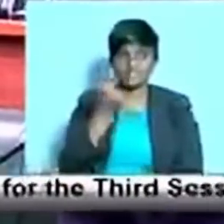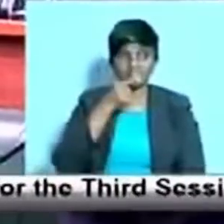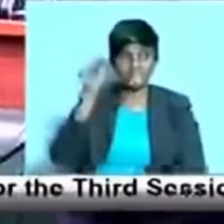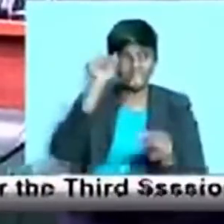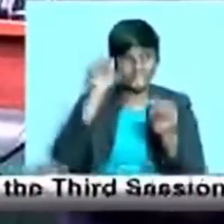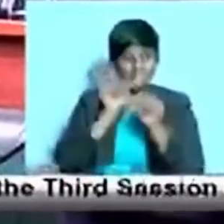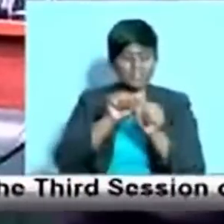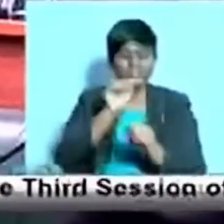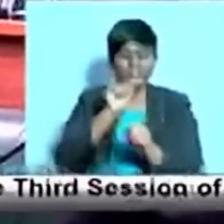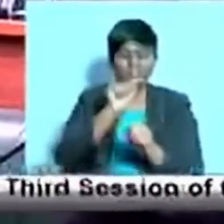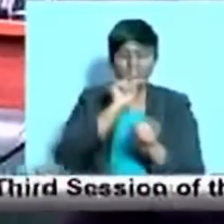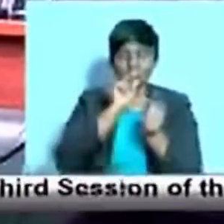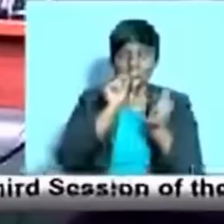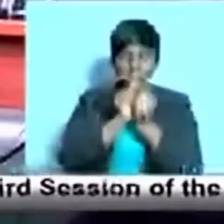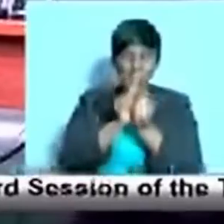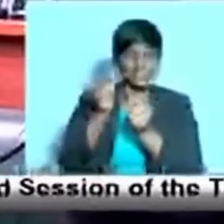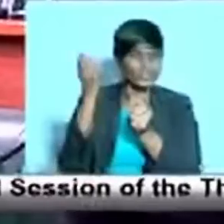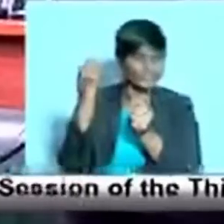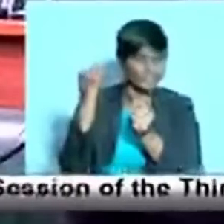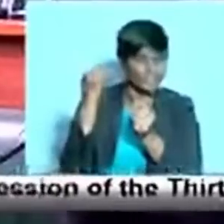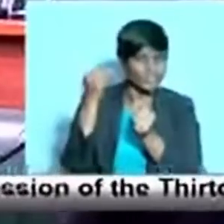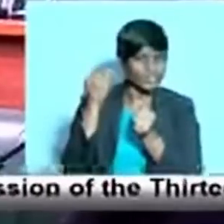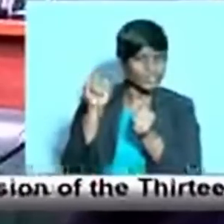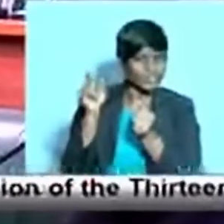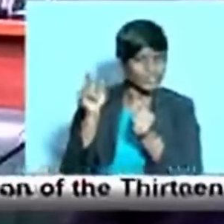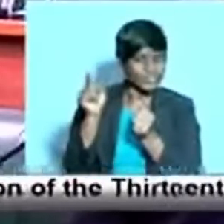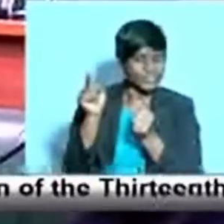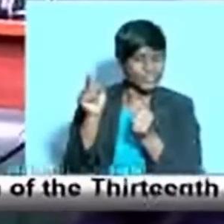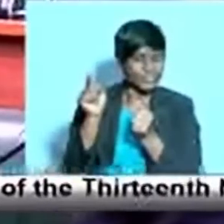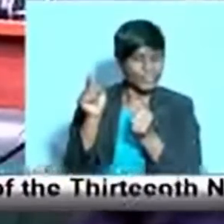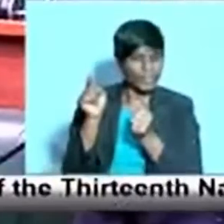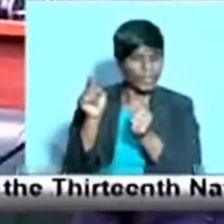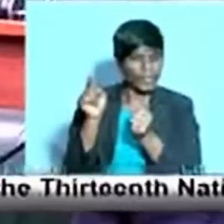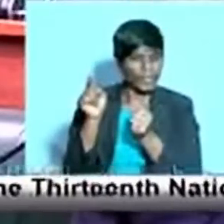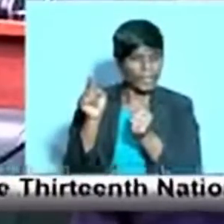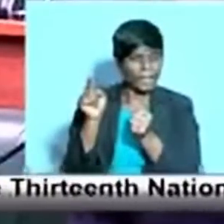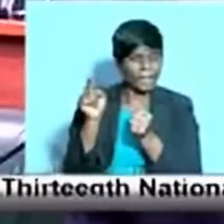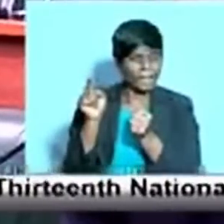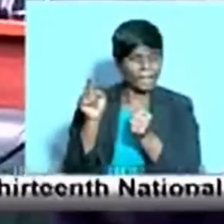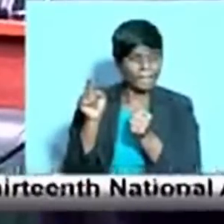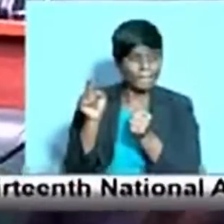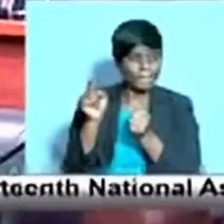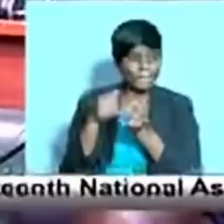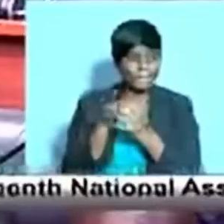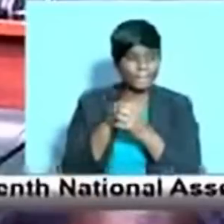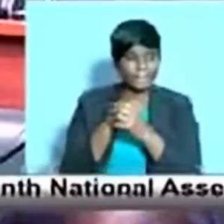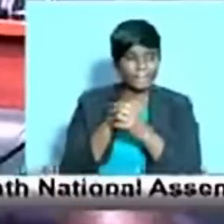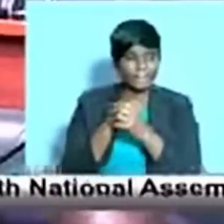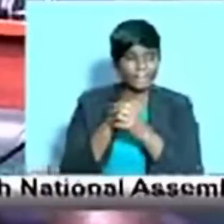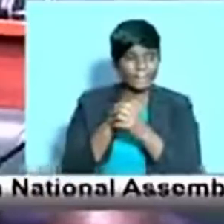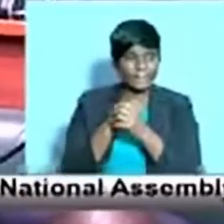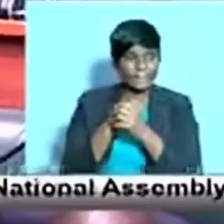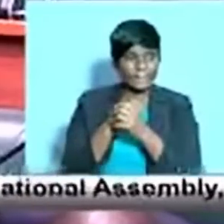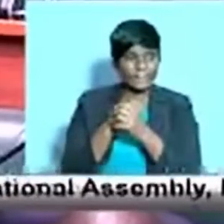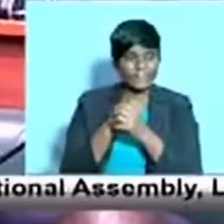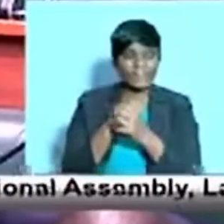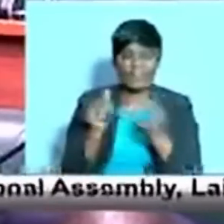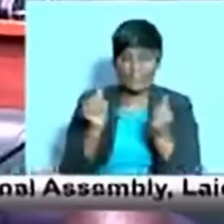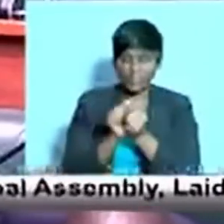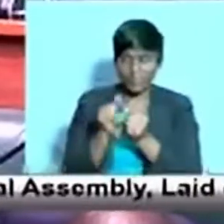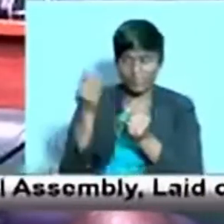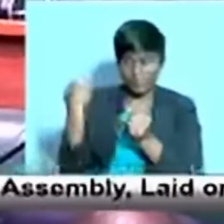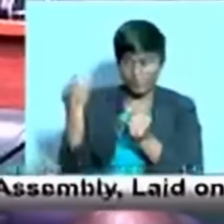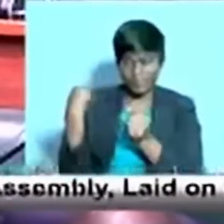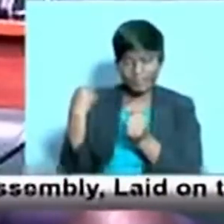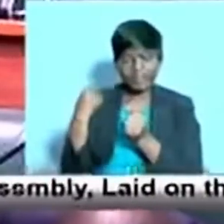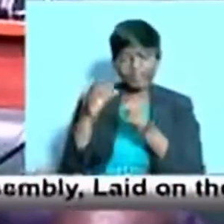agree with the previous or the immediate, I would say the immediate